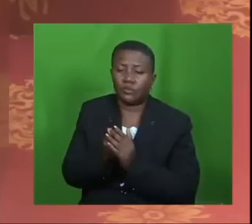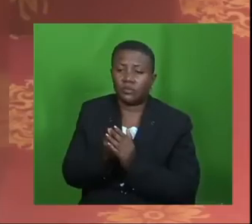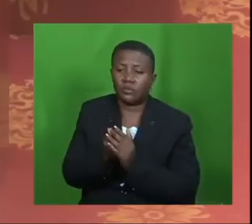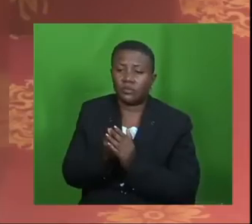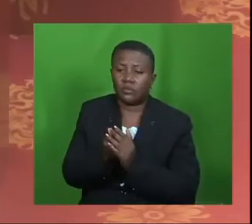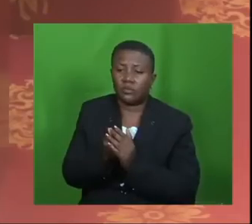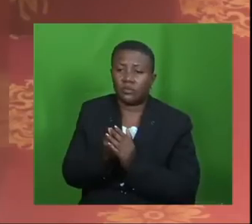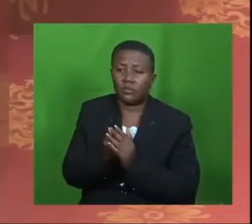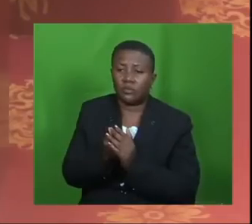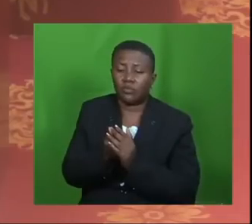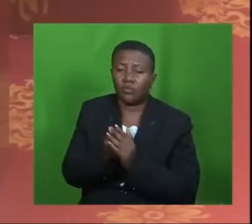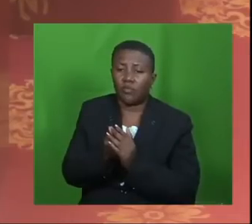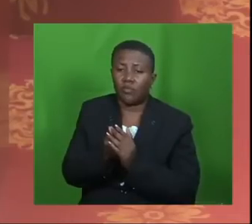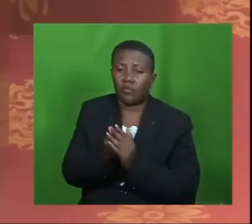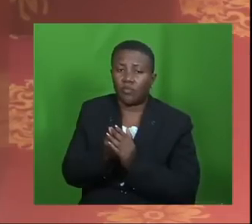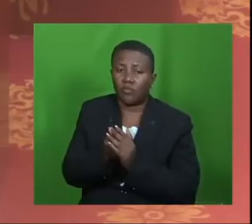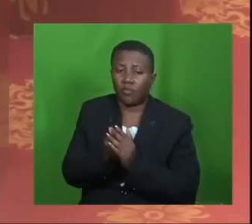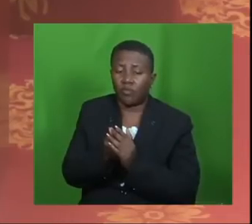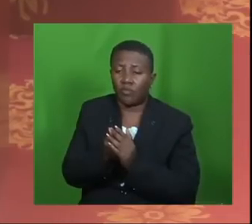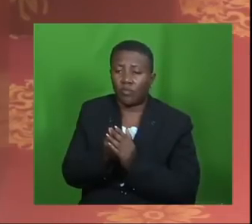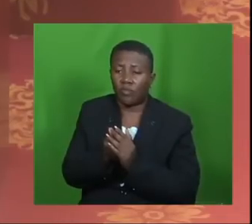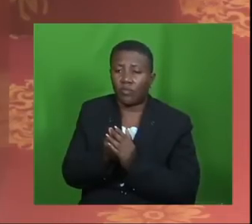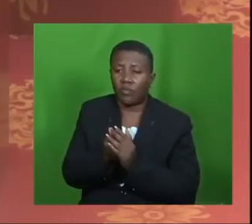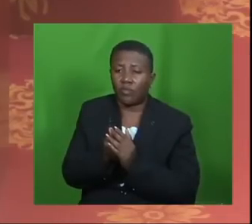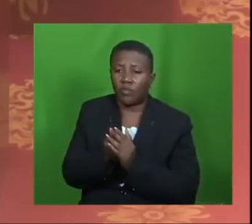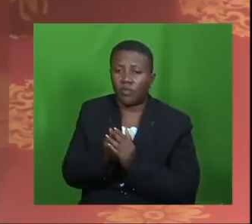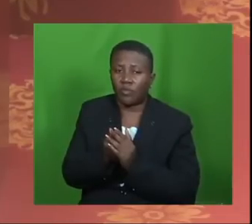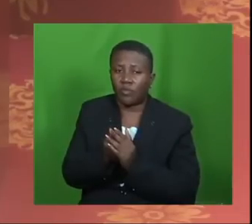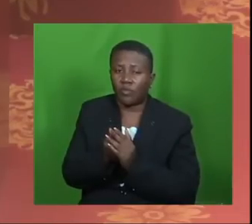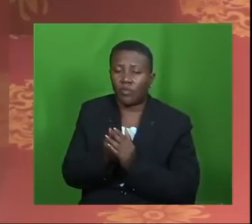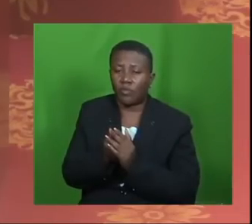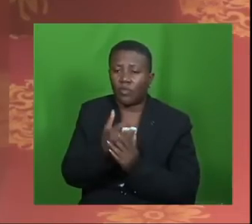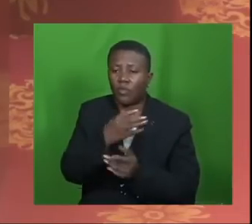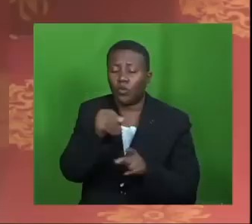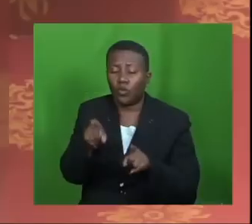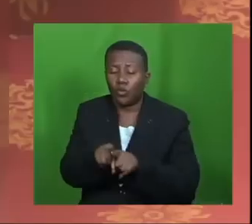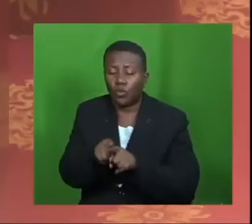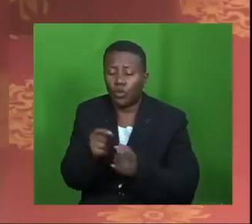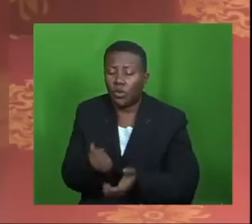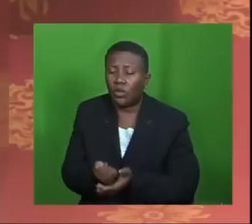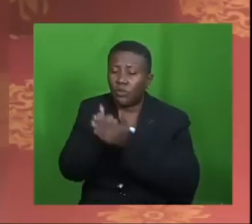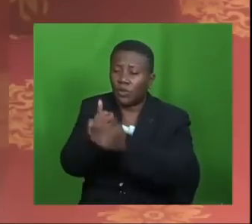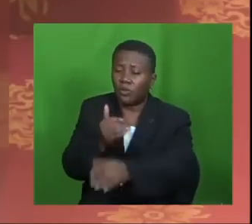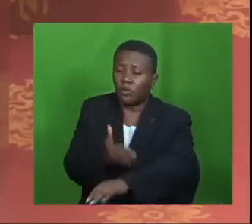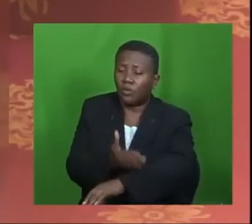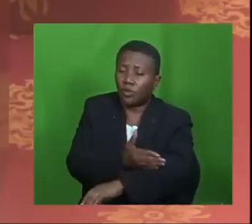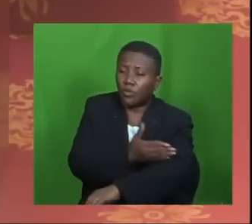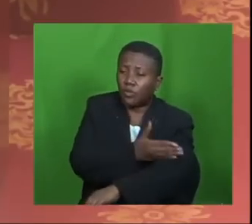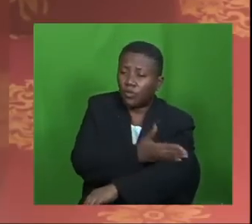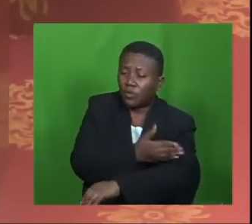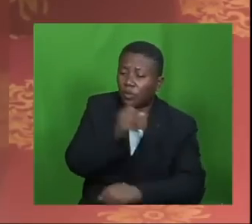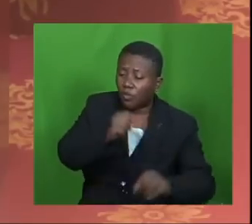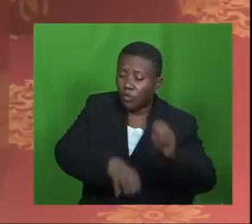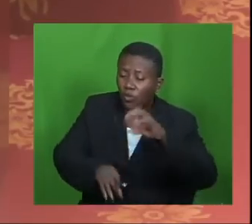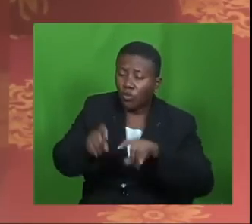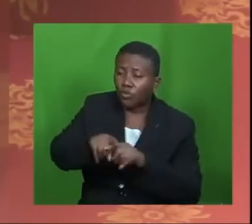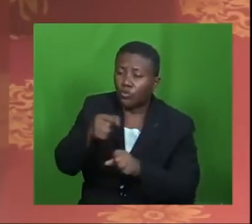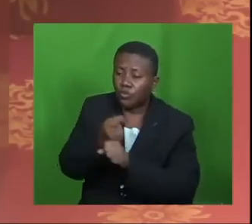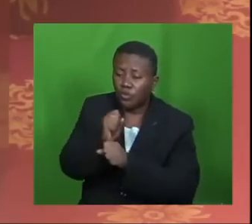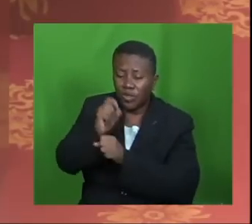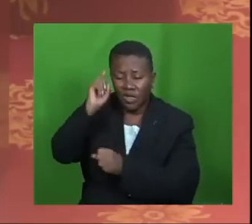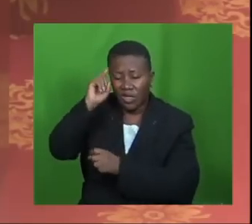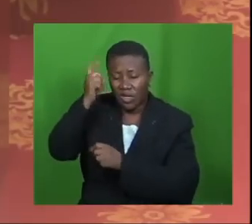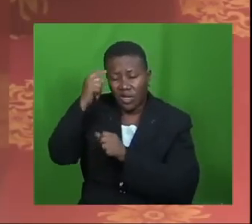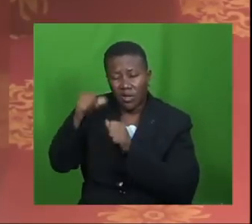return in prize money is a welcome relief and to at least recoup part of the investment, which will aid government's continuous